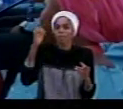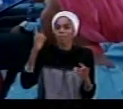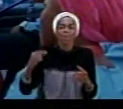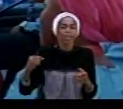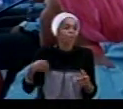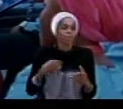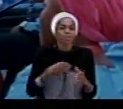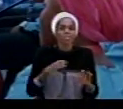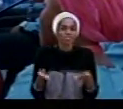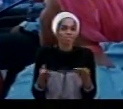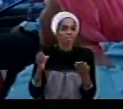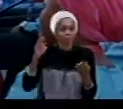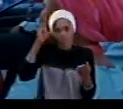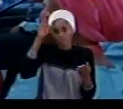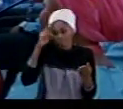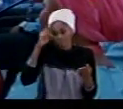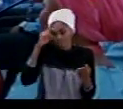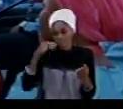up. We lift you up.